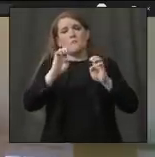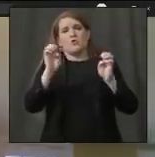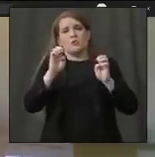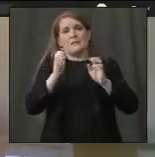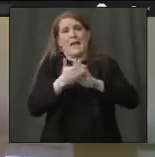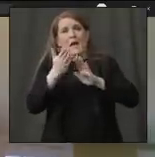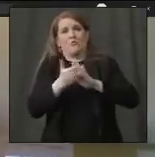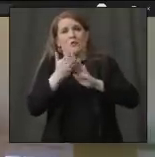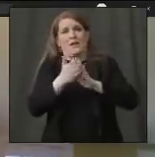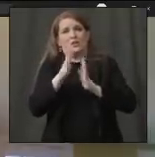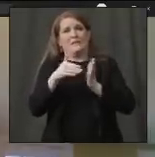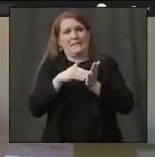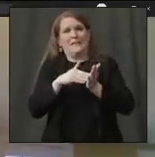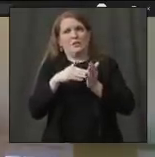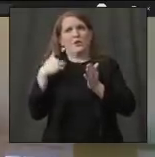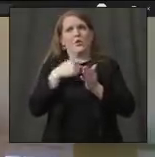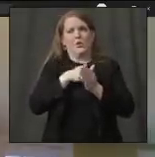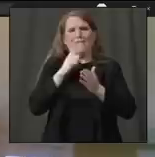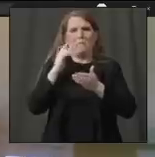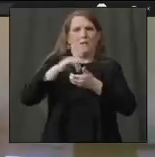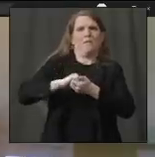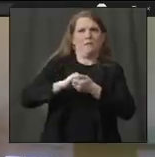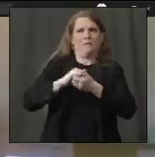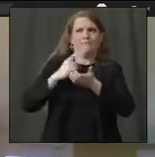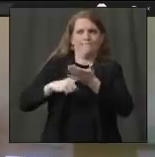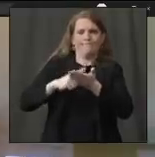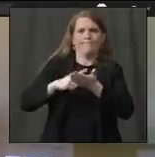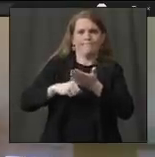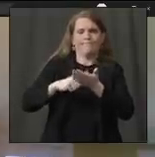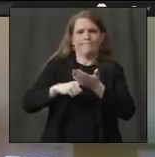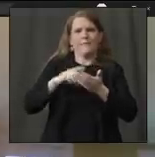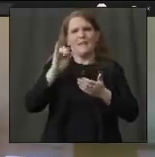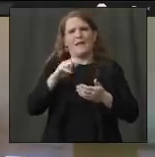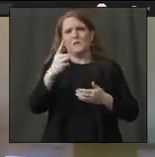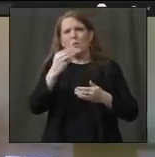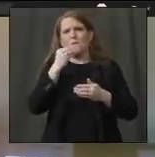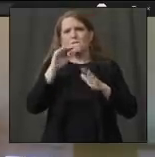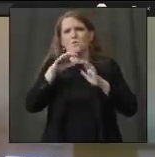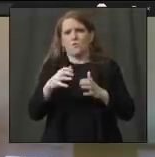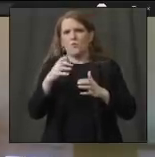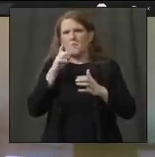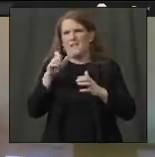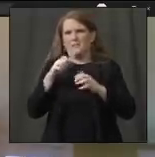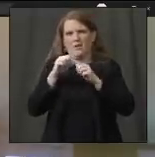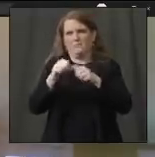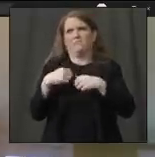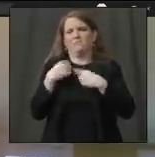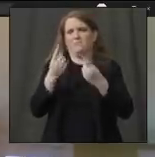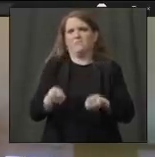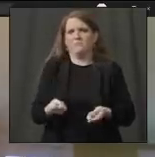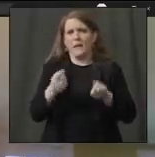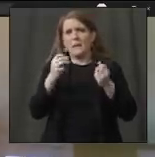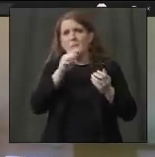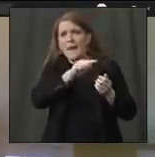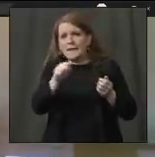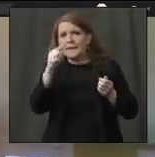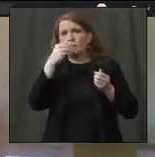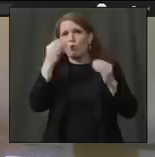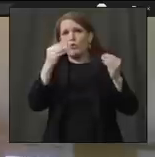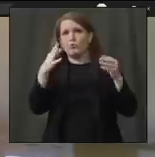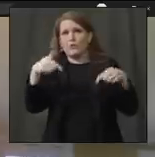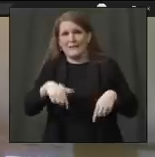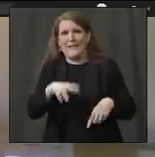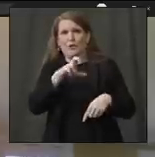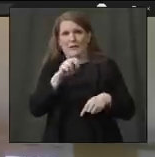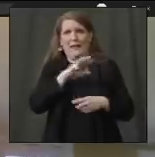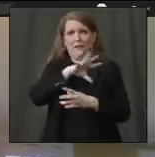food working group that's been ongoing. And the Connecticut Food Association, of which the grocery stores are members, participate in that.